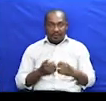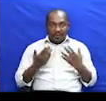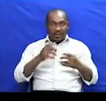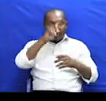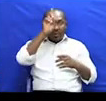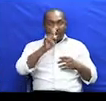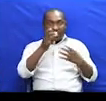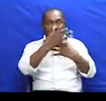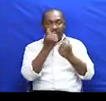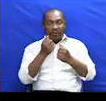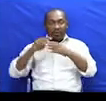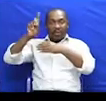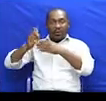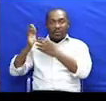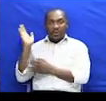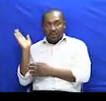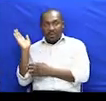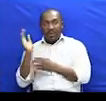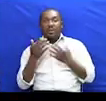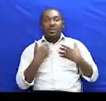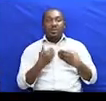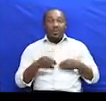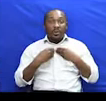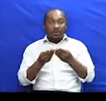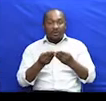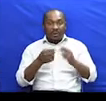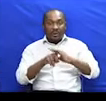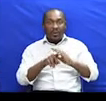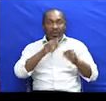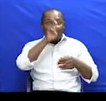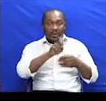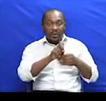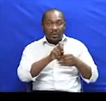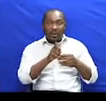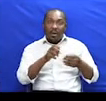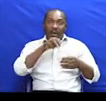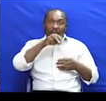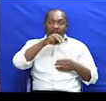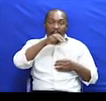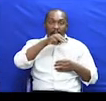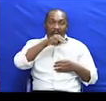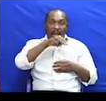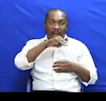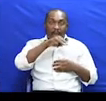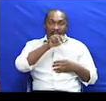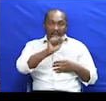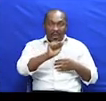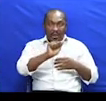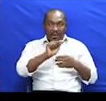question? So it was given from the question that molarity of acid